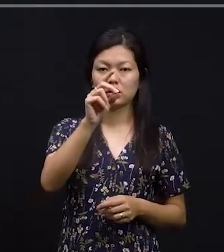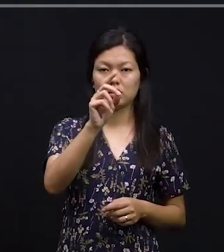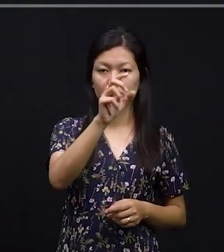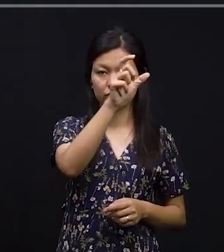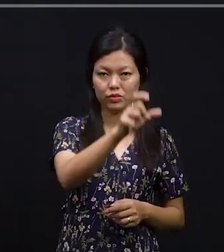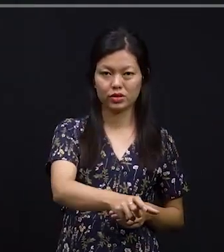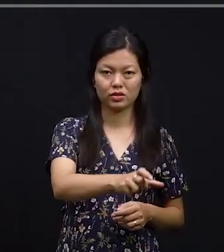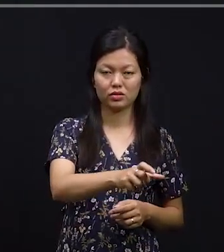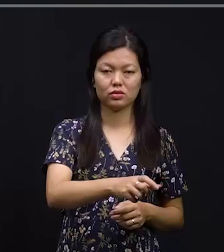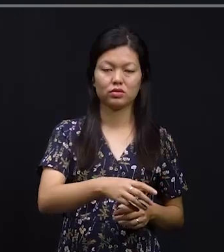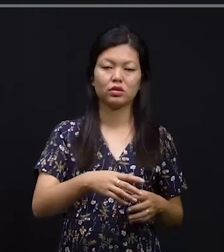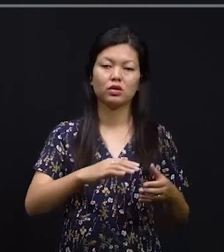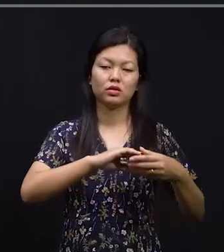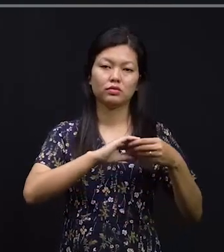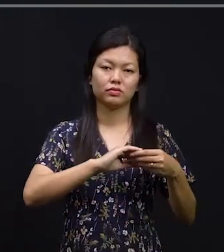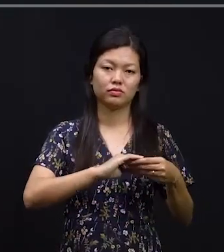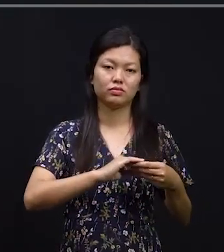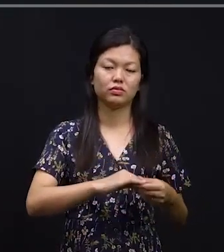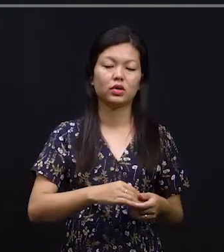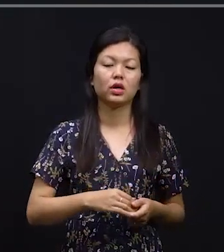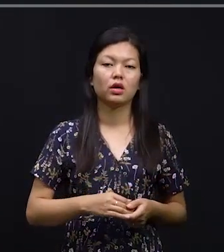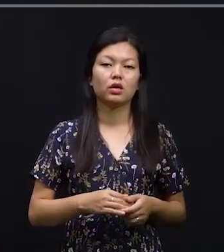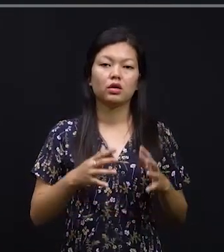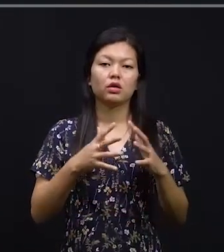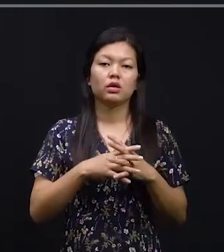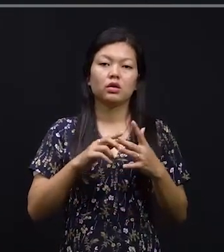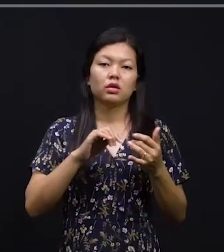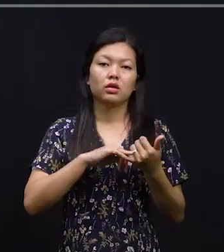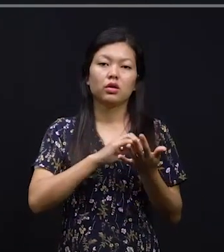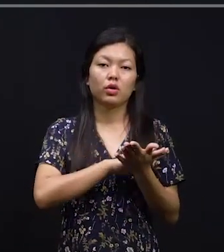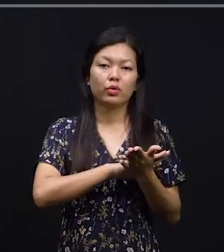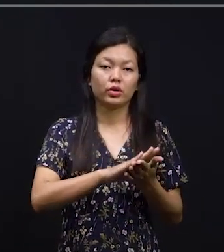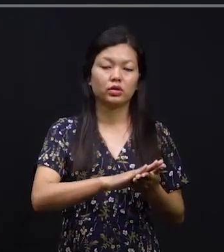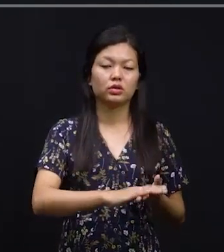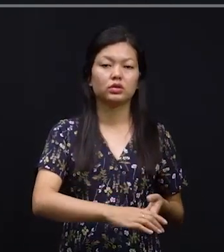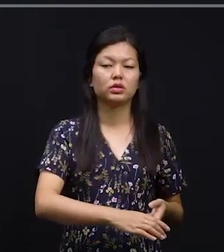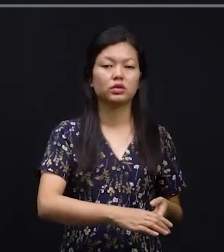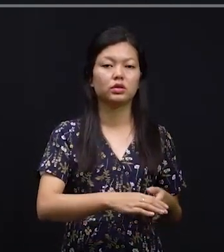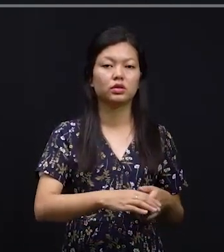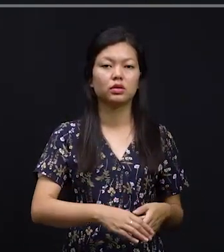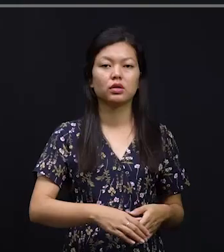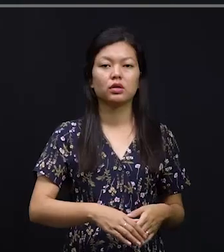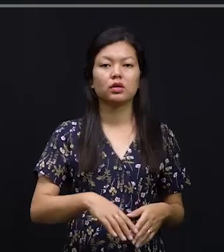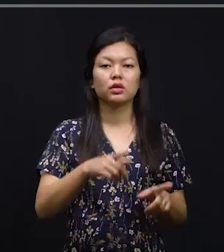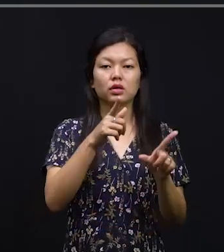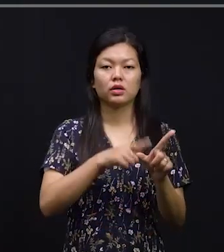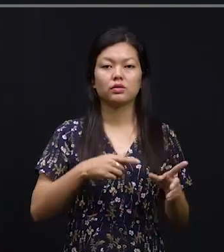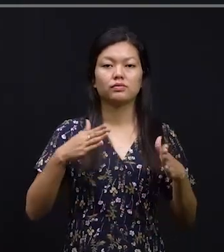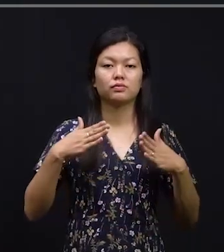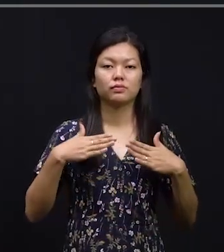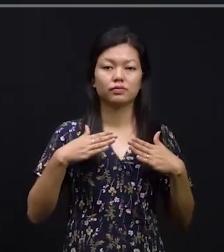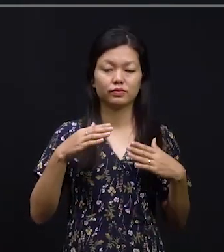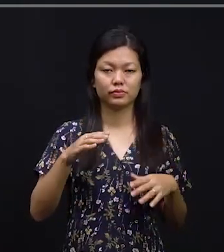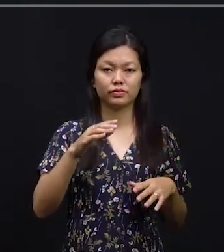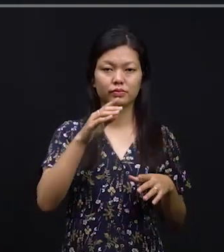so Bob thought that his clerk had gone mad, okay, mentally unfit. He thought that the clerk is not mentally